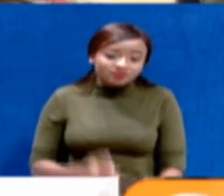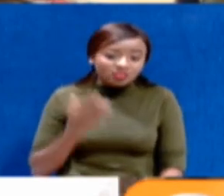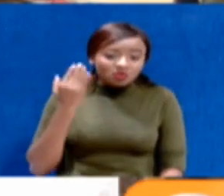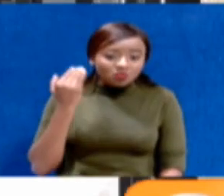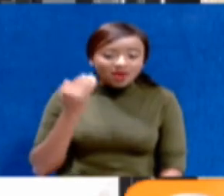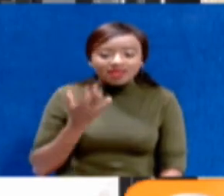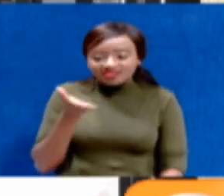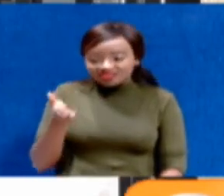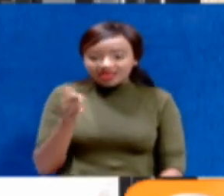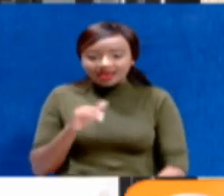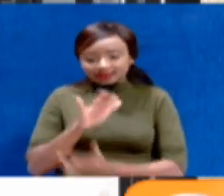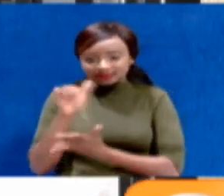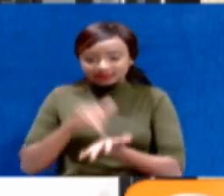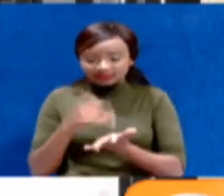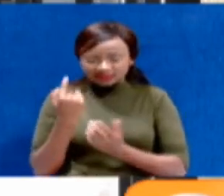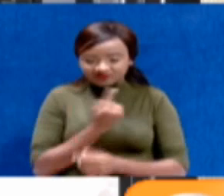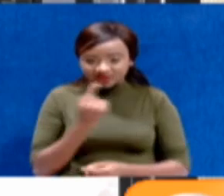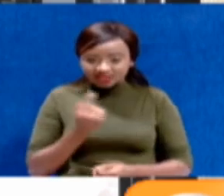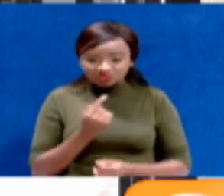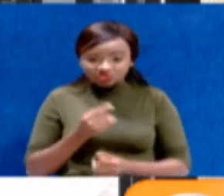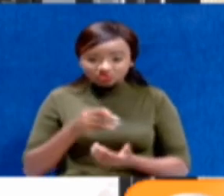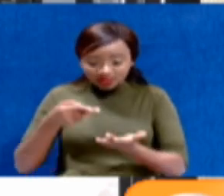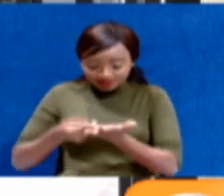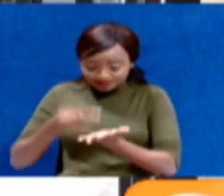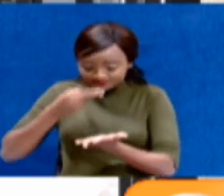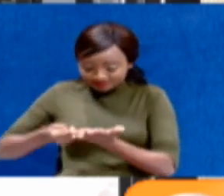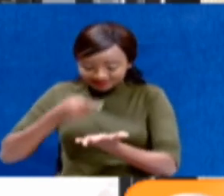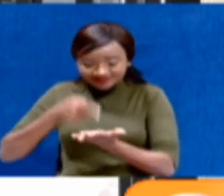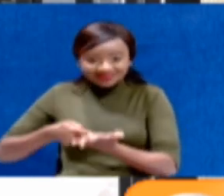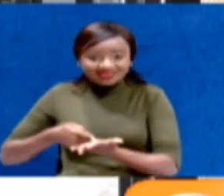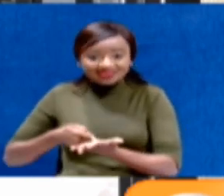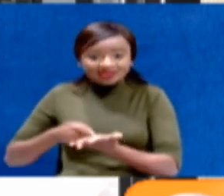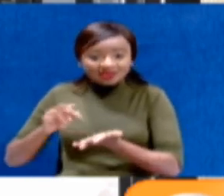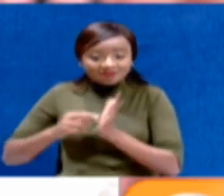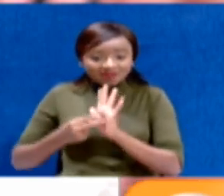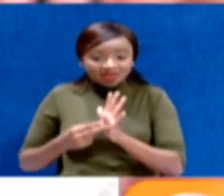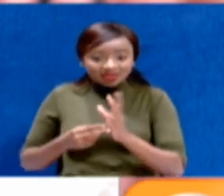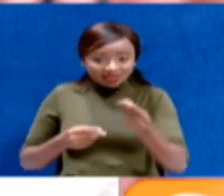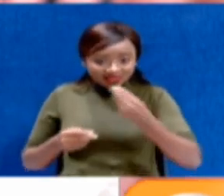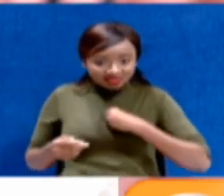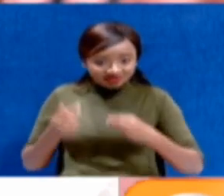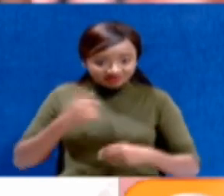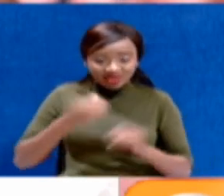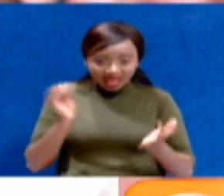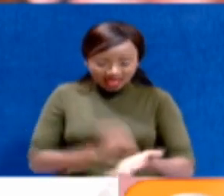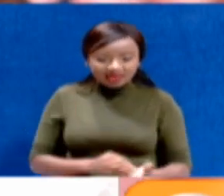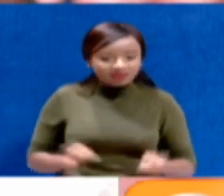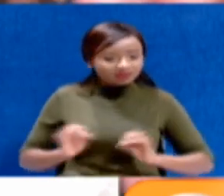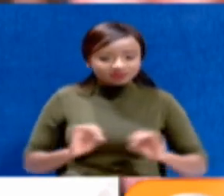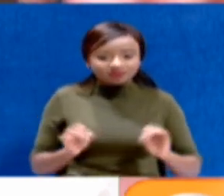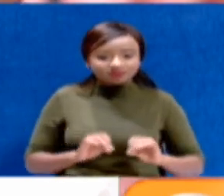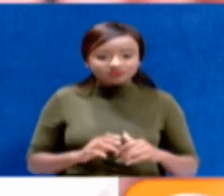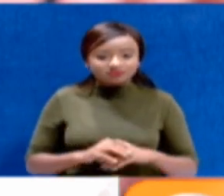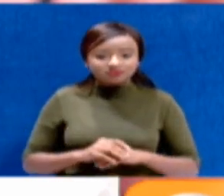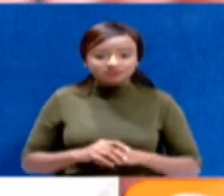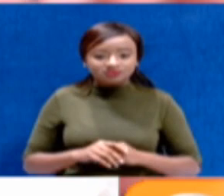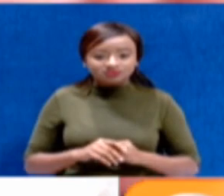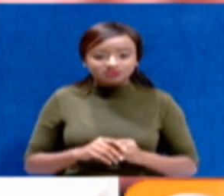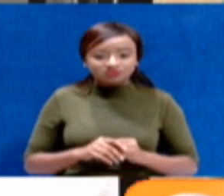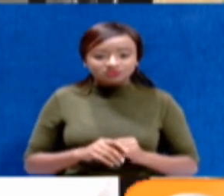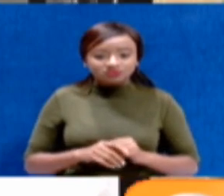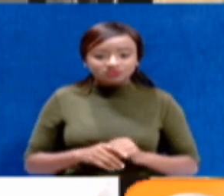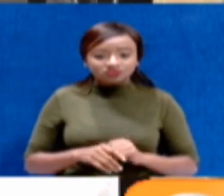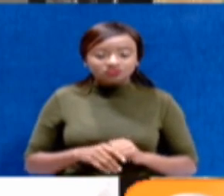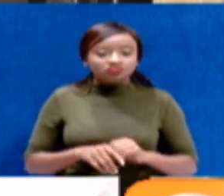venye isolation, ile sahani ulikuwa nakulia, hainge rudi tena kukusavu, asymptomatic, kweli yeye